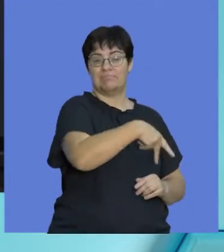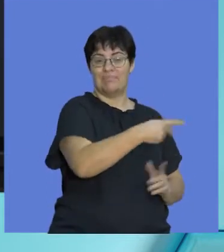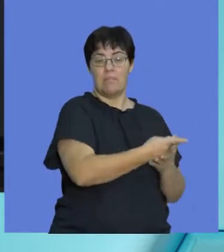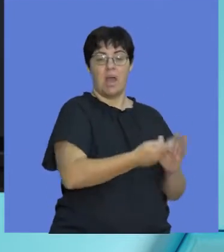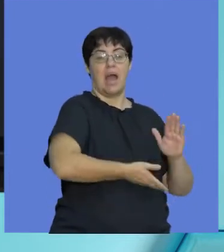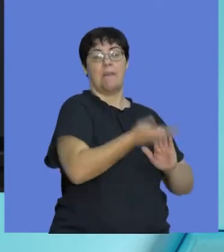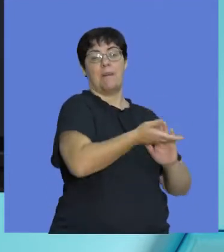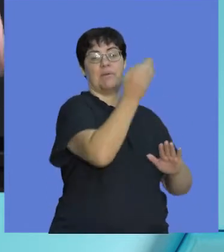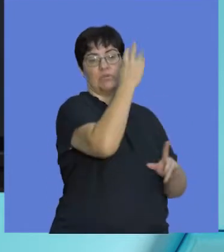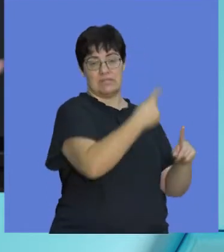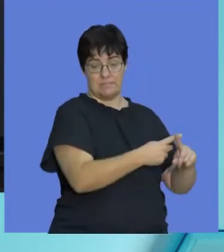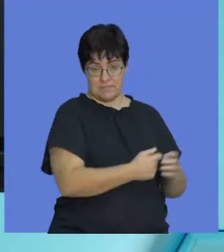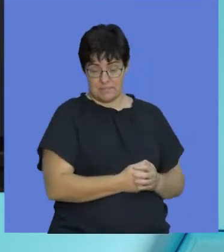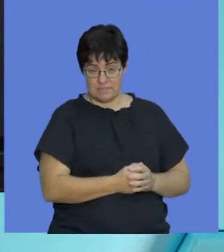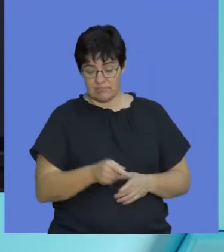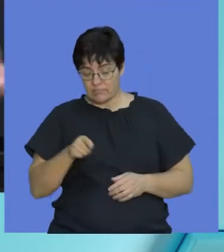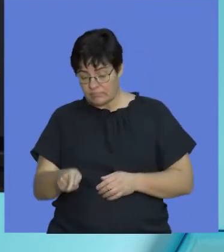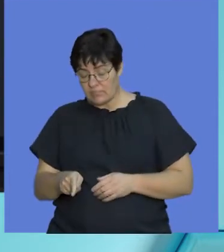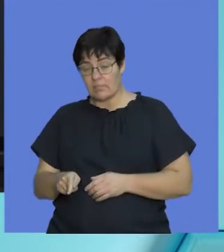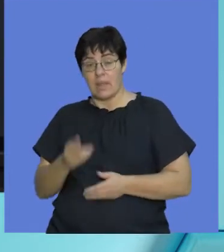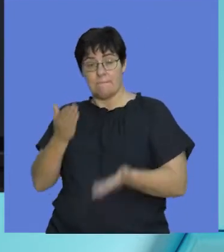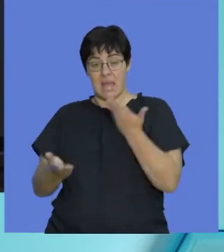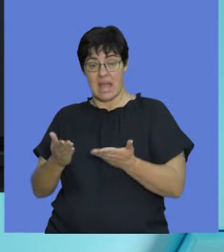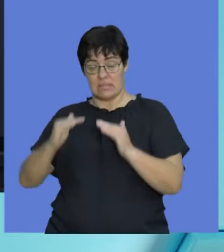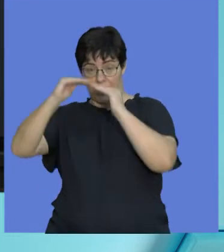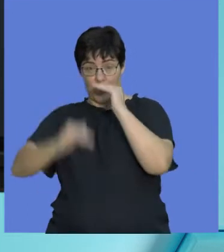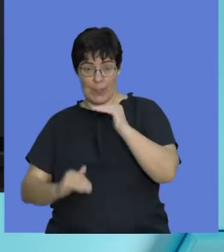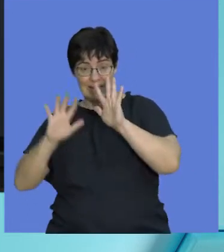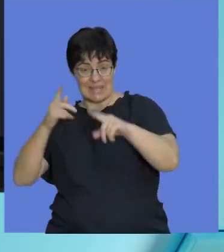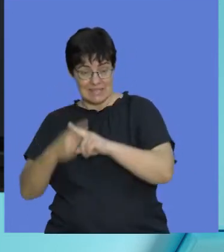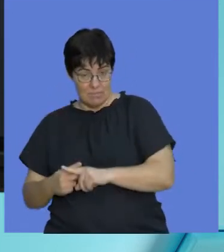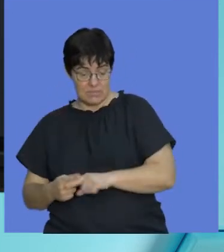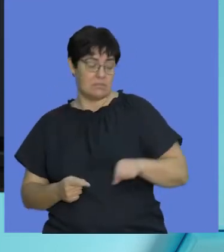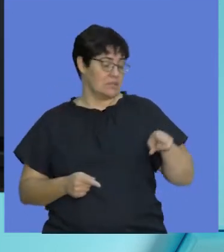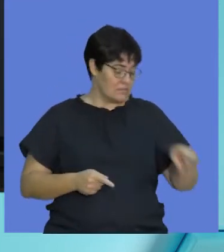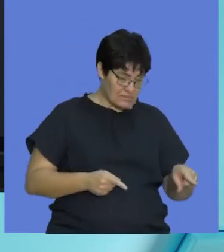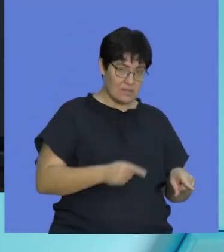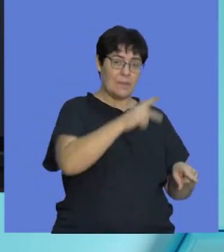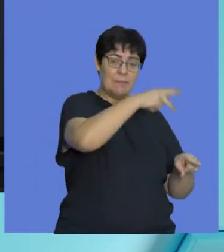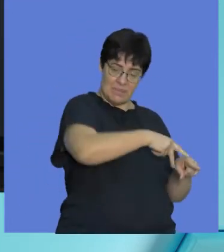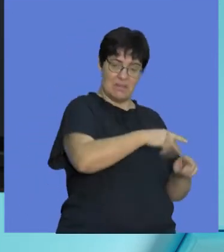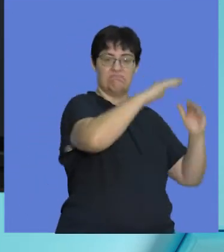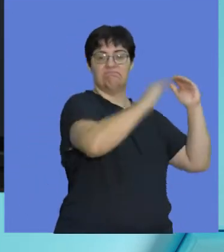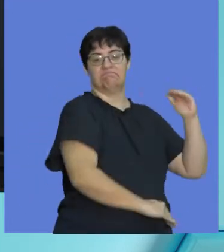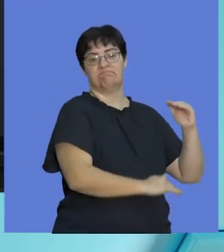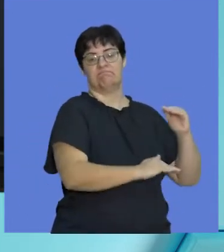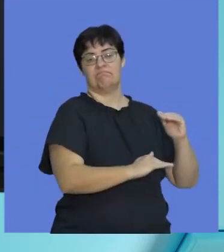bigger. If I make the mass 10 times smaller, the momentum becomes 10 times smaller.